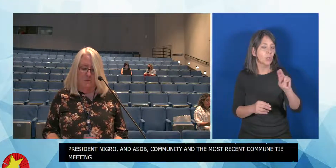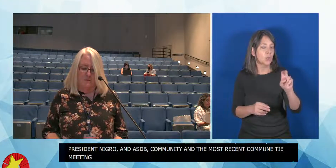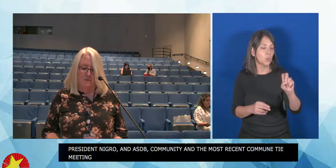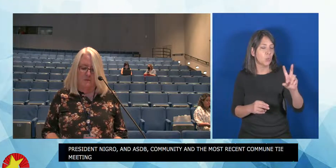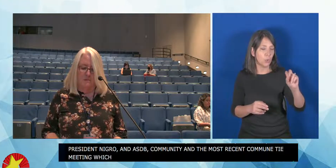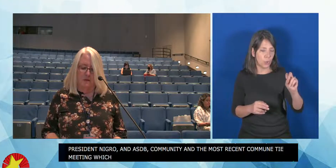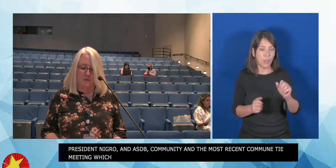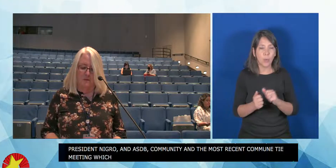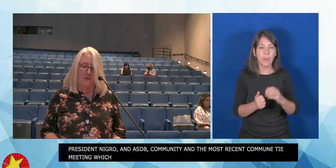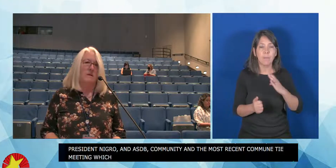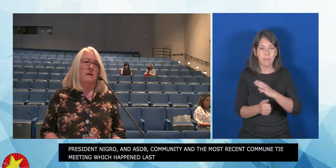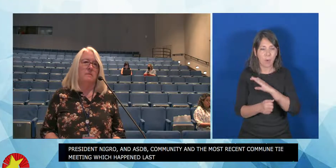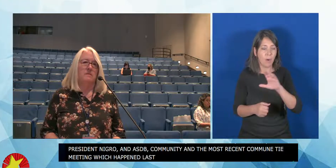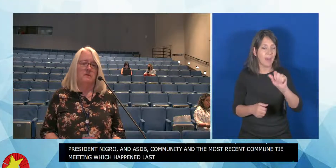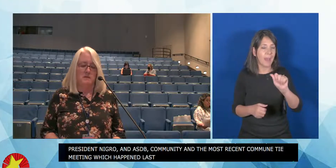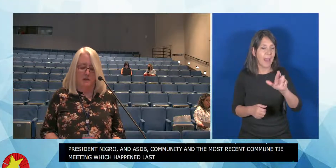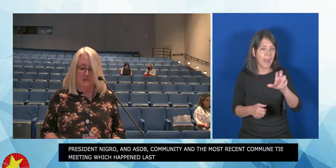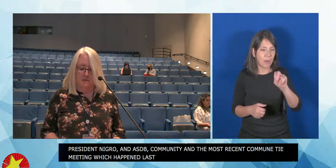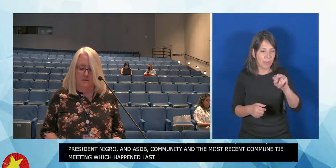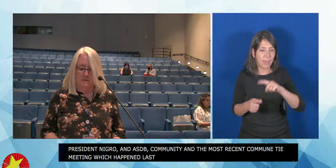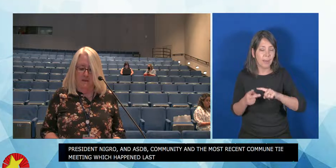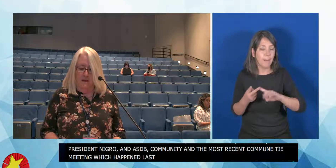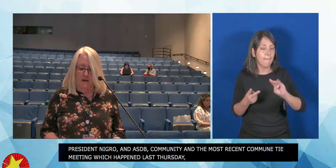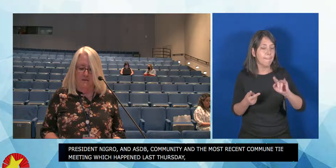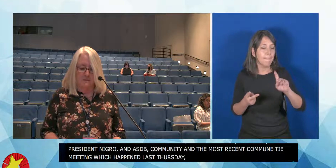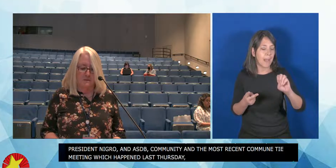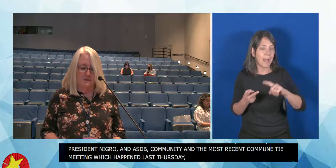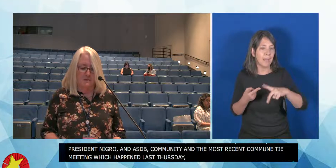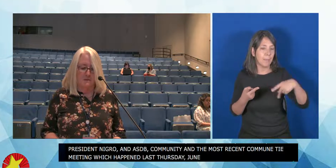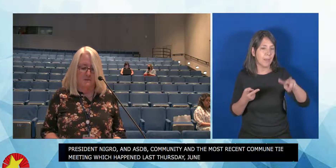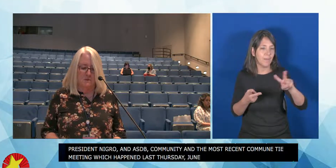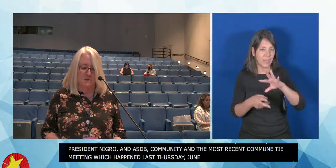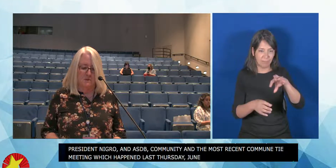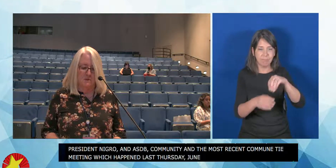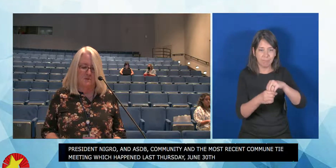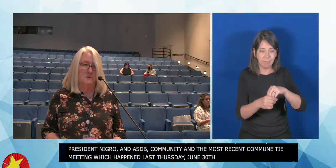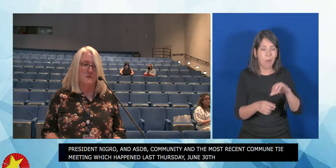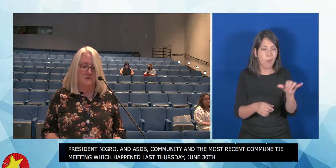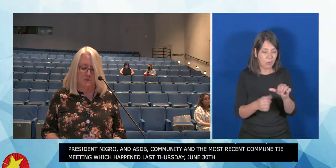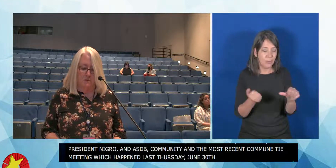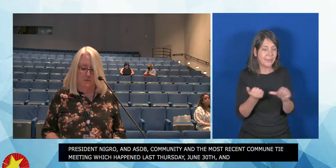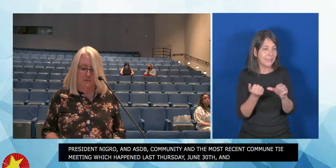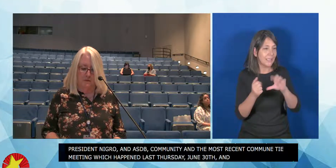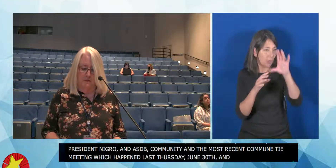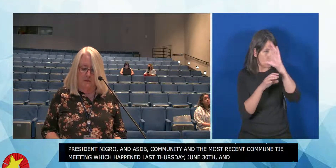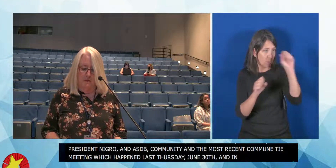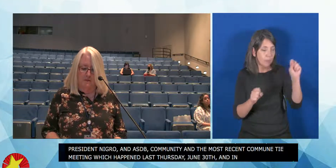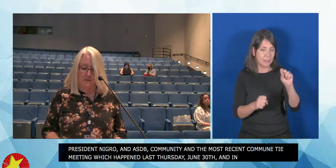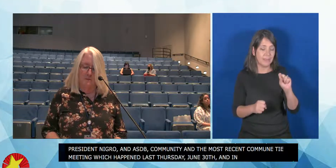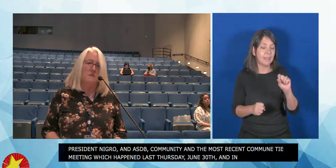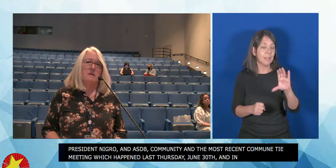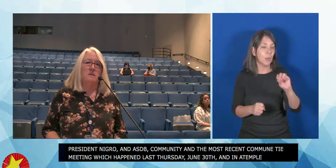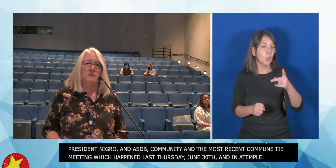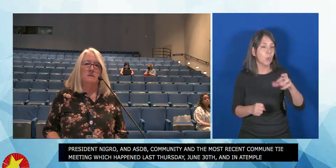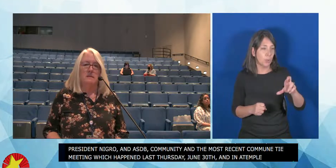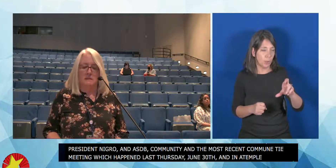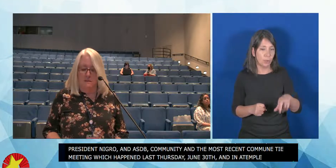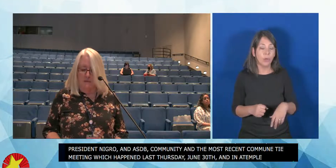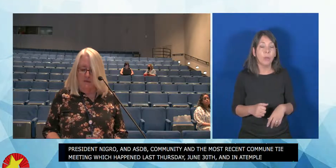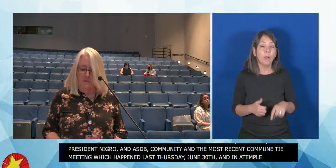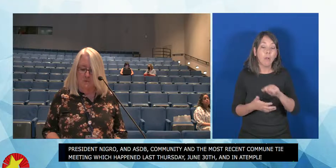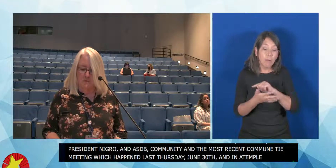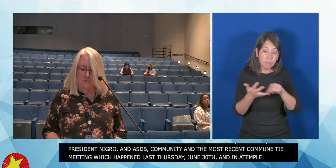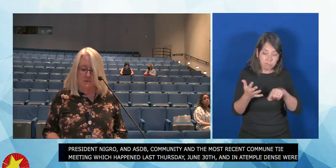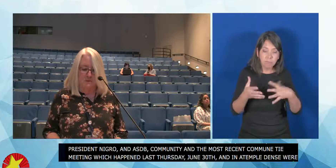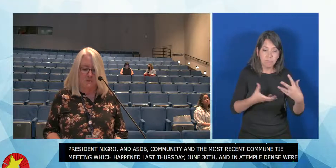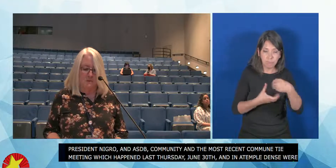Aaron Wonders, Mike Gordon, and P.V. Jantz. Also in attendance were Assistant Superintendent Cooper. During the meeting, we discussed the